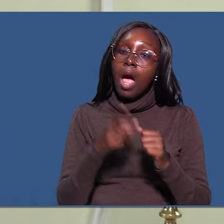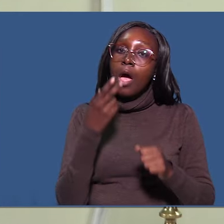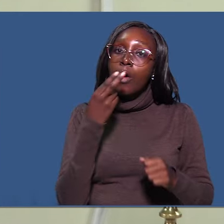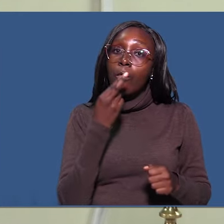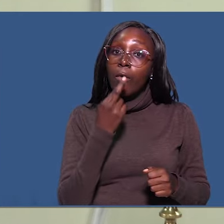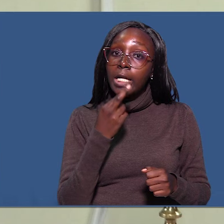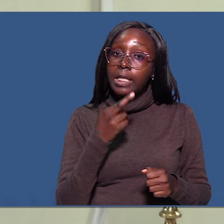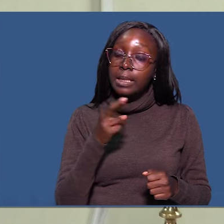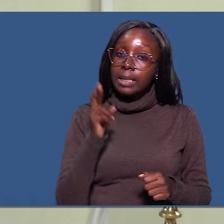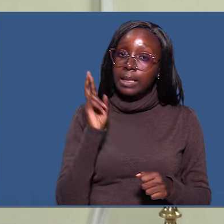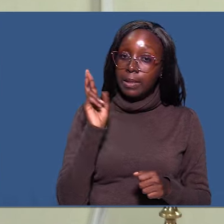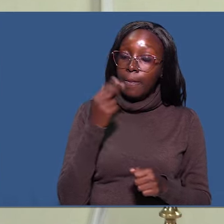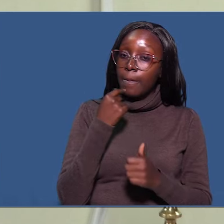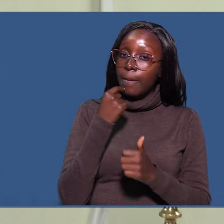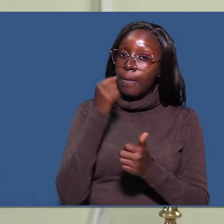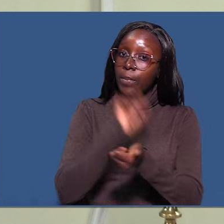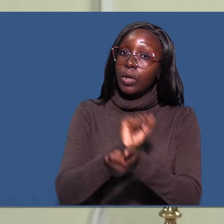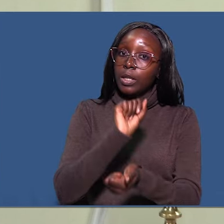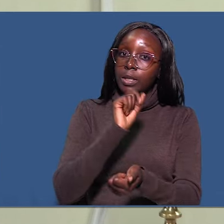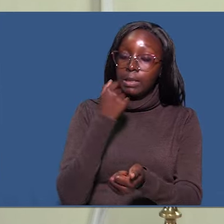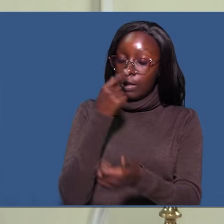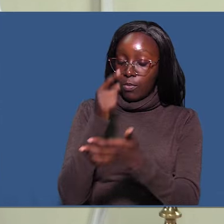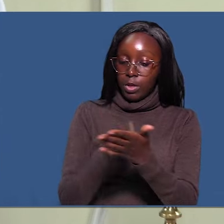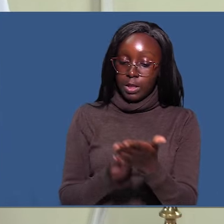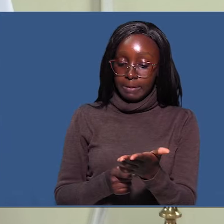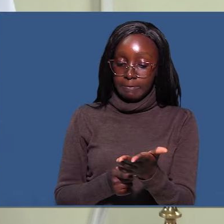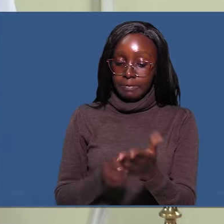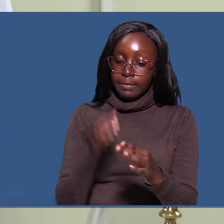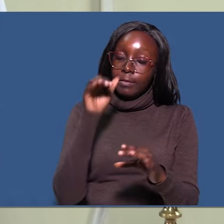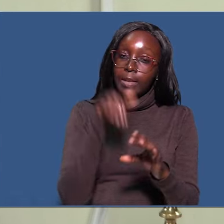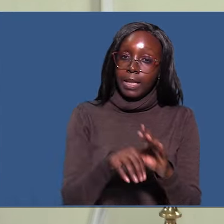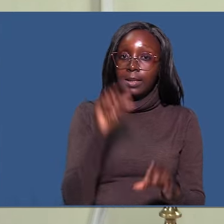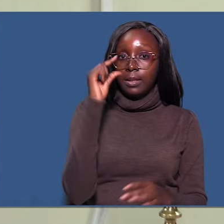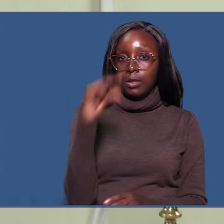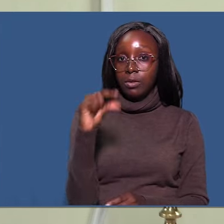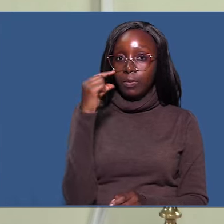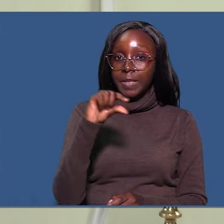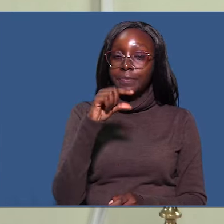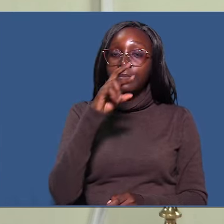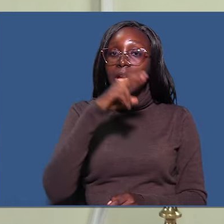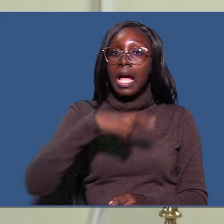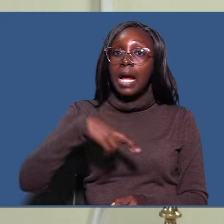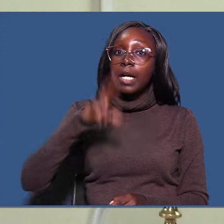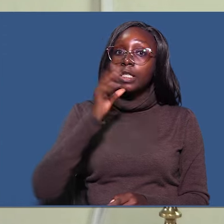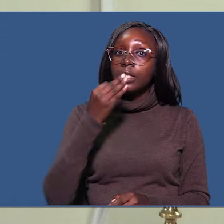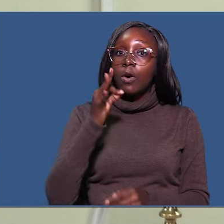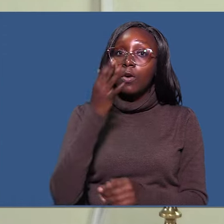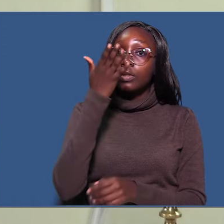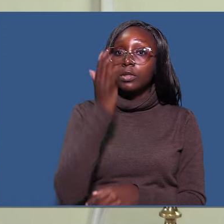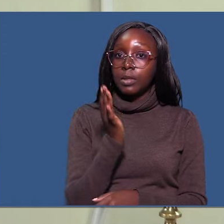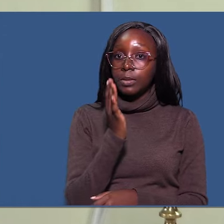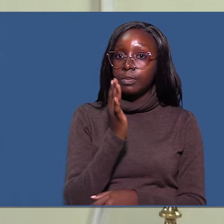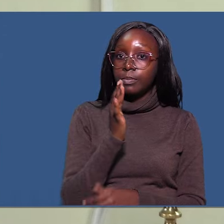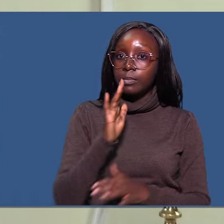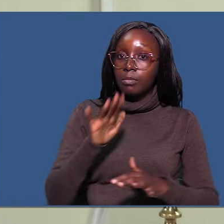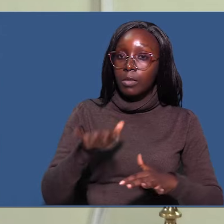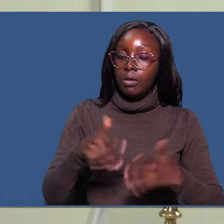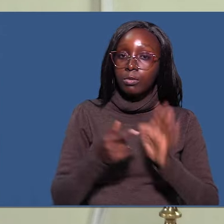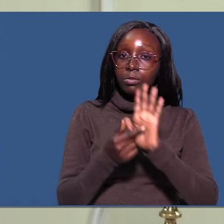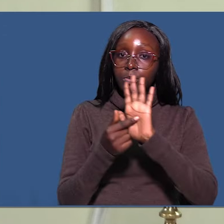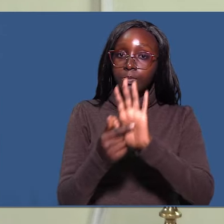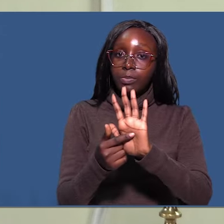Righteousness. Paul says, for in the gospel, the righteousness of God is